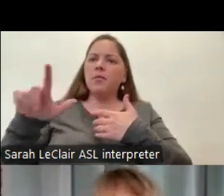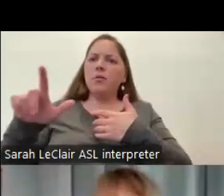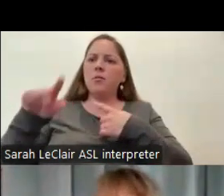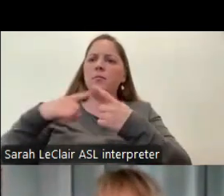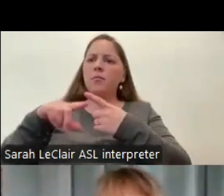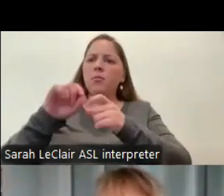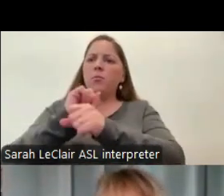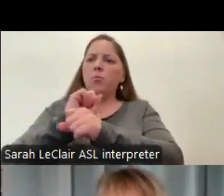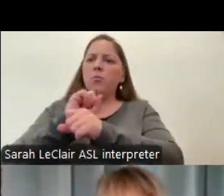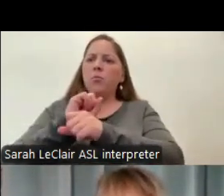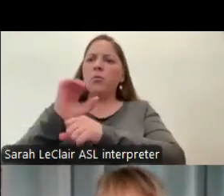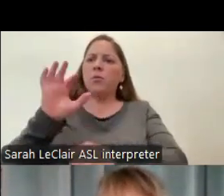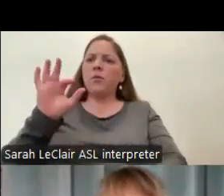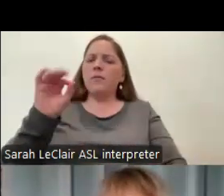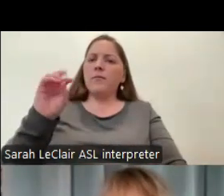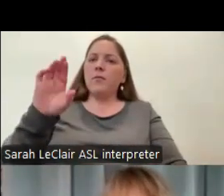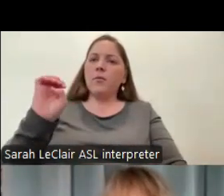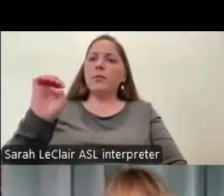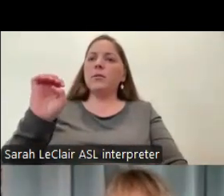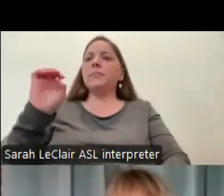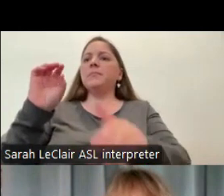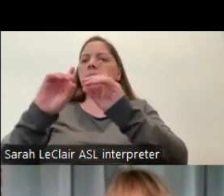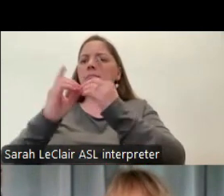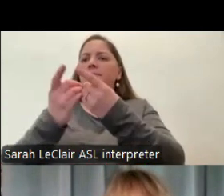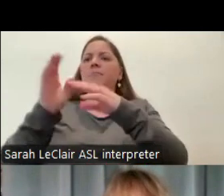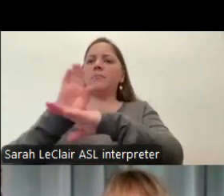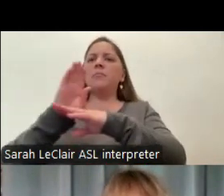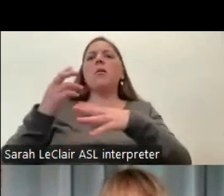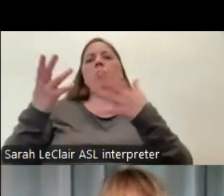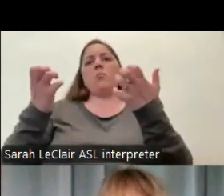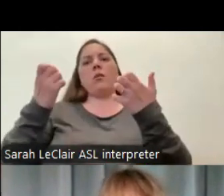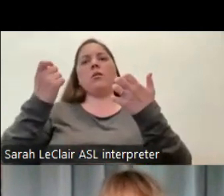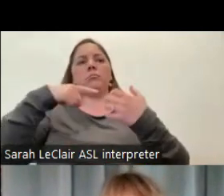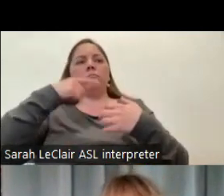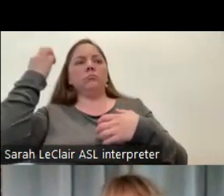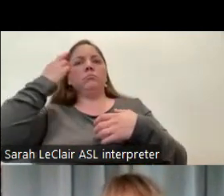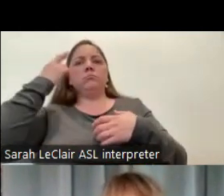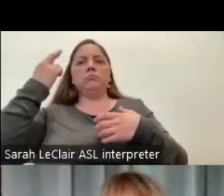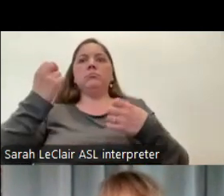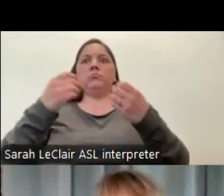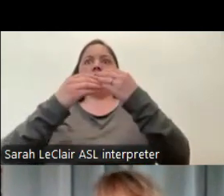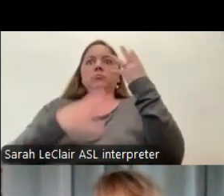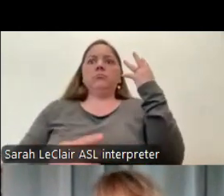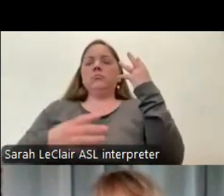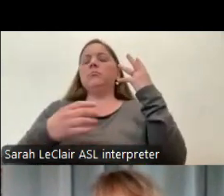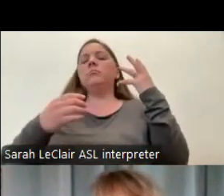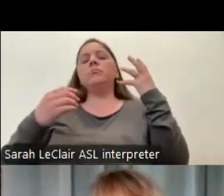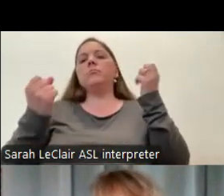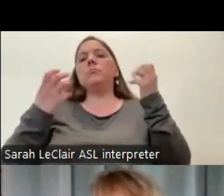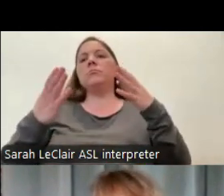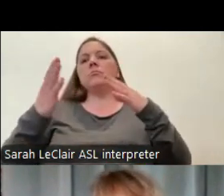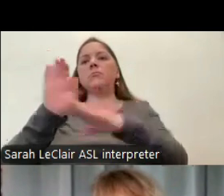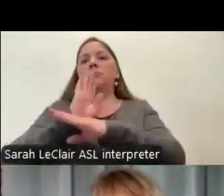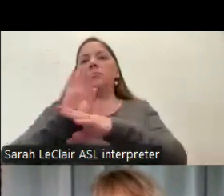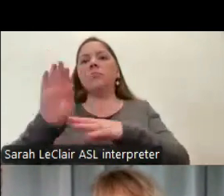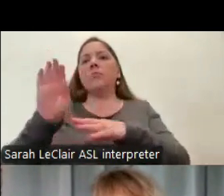development, Department of Labor, other people. So I want the businesses to see there are tons of resources. I mean, the big frustration I've heard